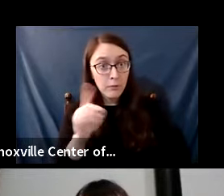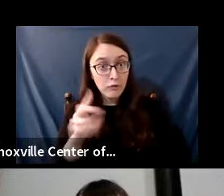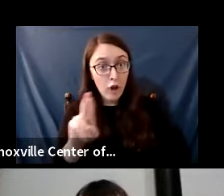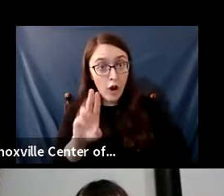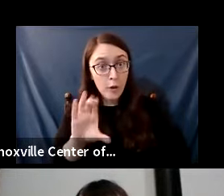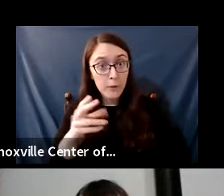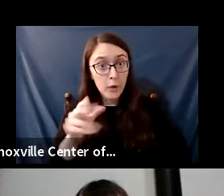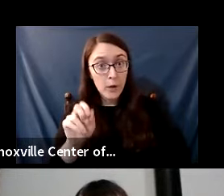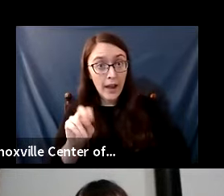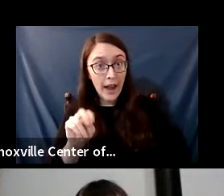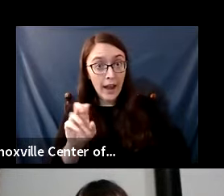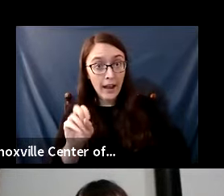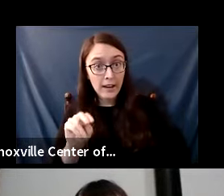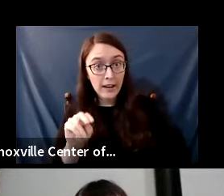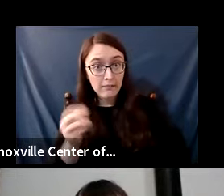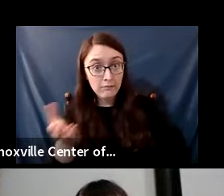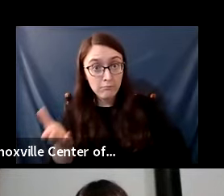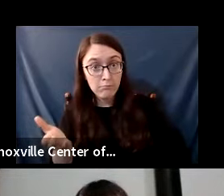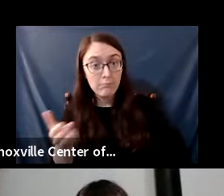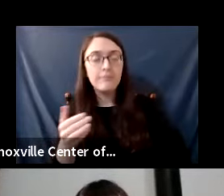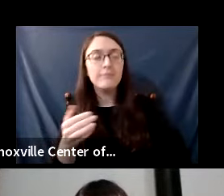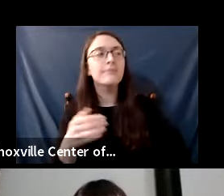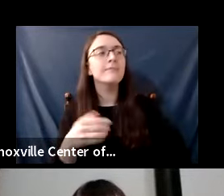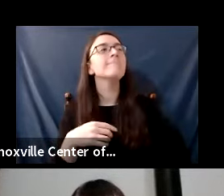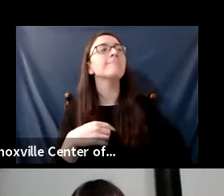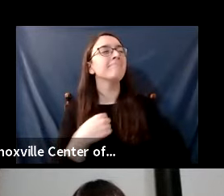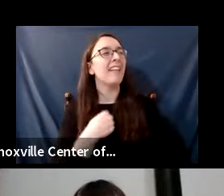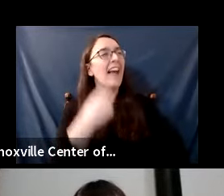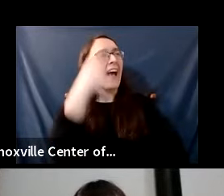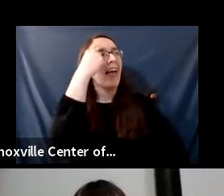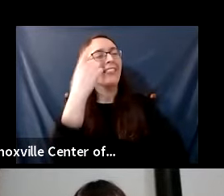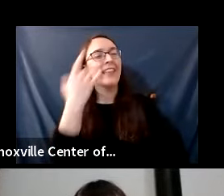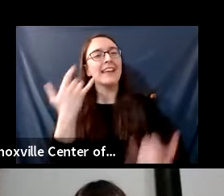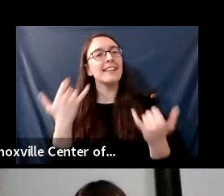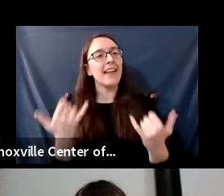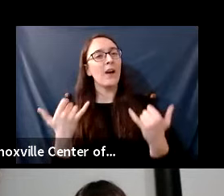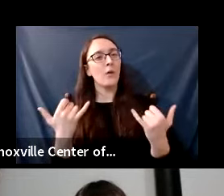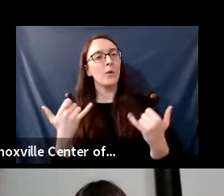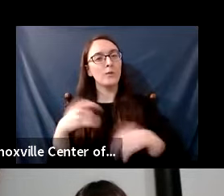that really I think that we have reached a point where